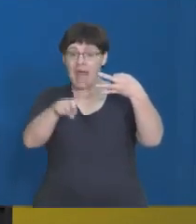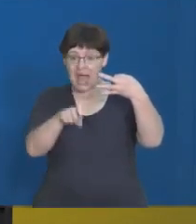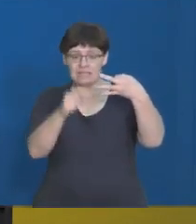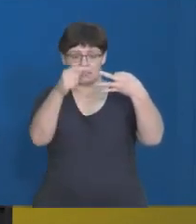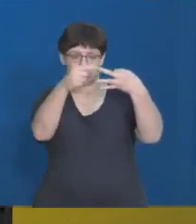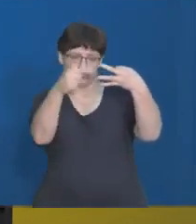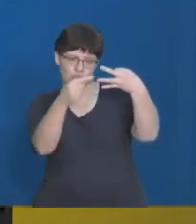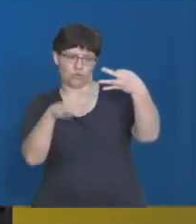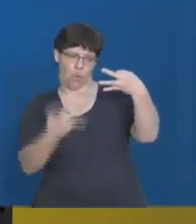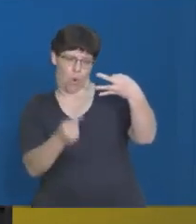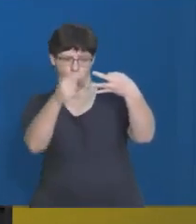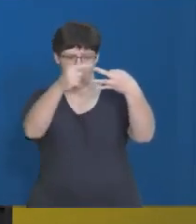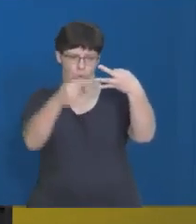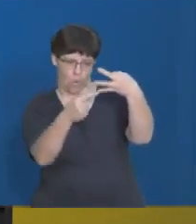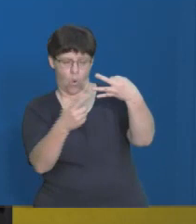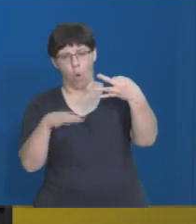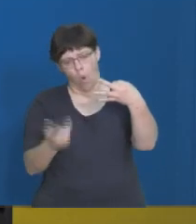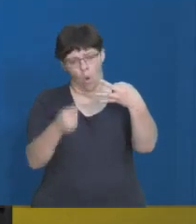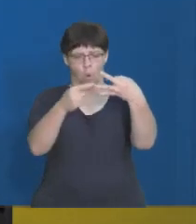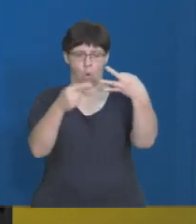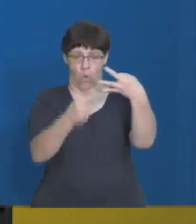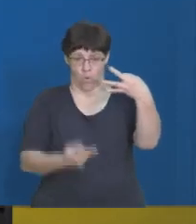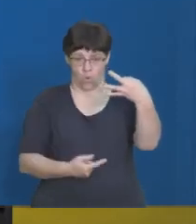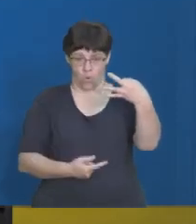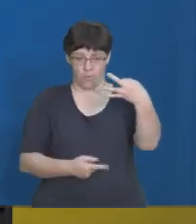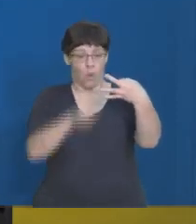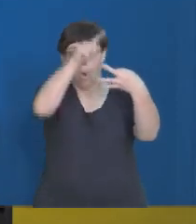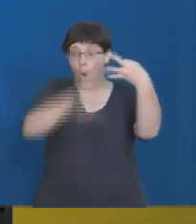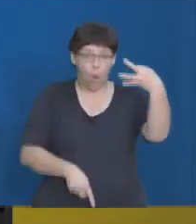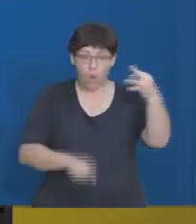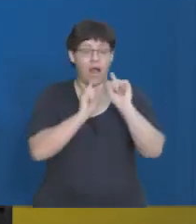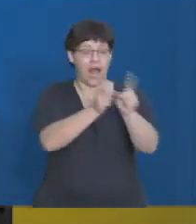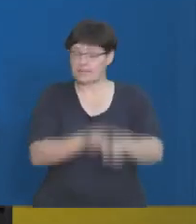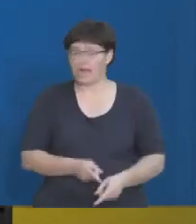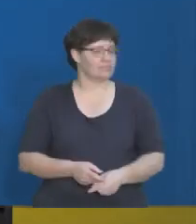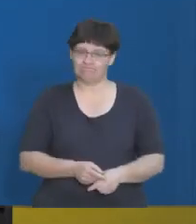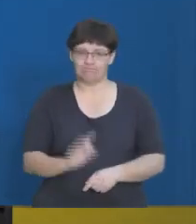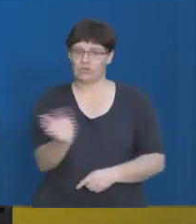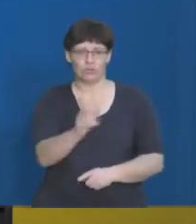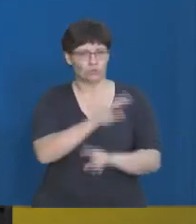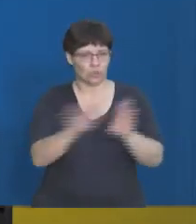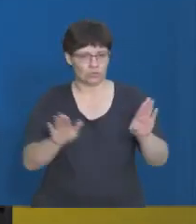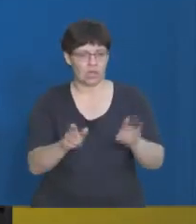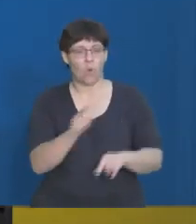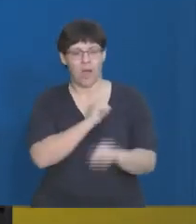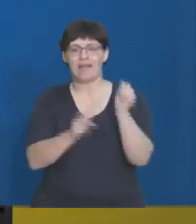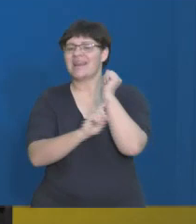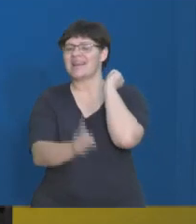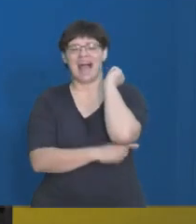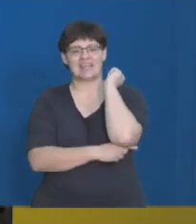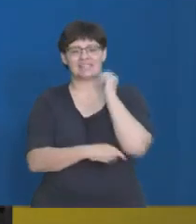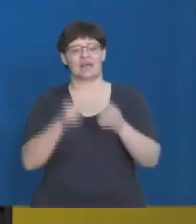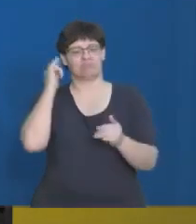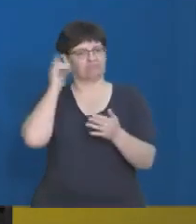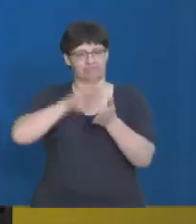2. So you need to be careful there. Do not write all 3 questions, because if you write all 3 questions, the last one is not going